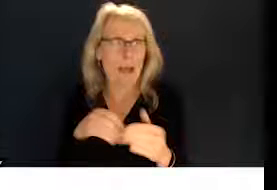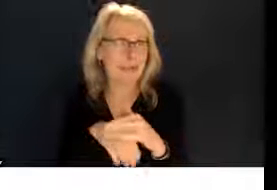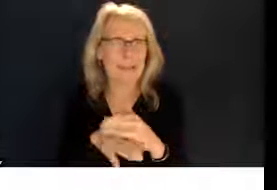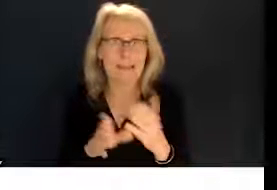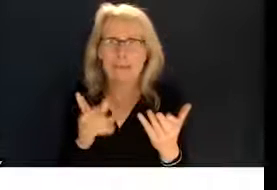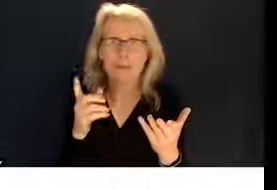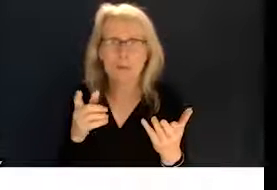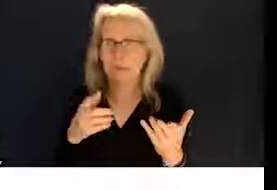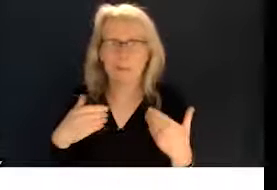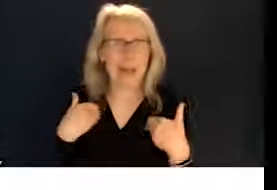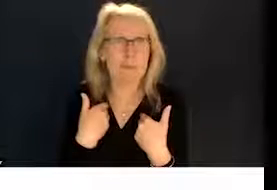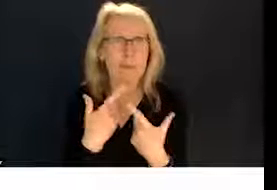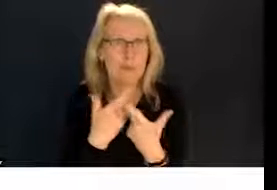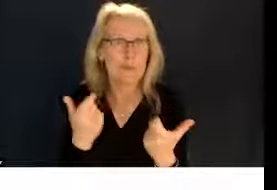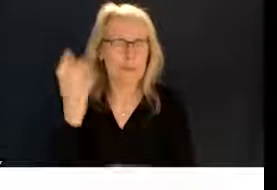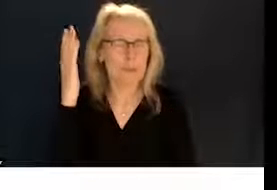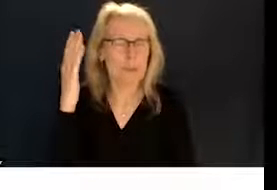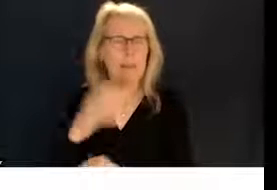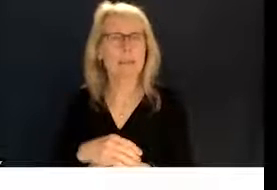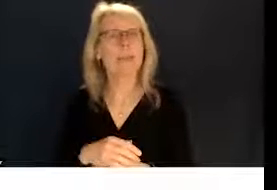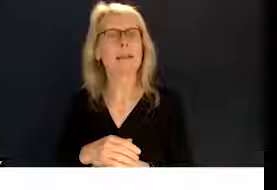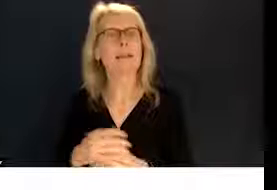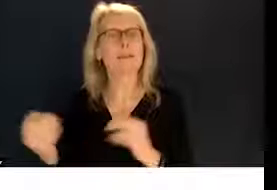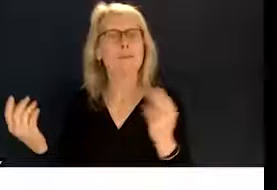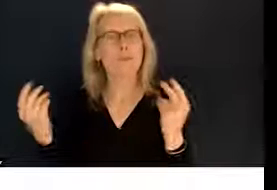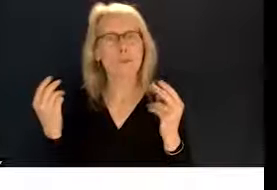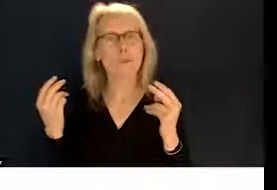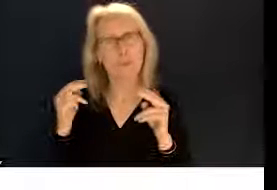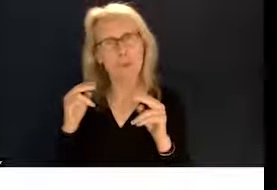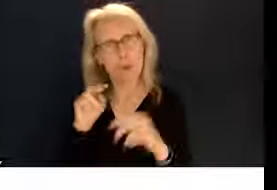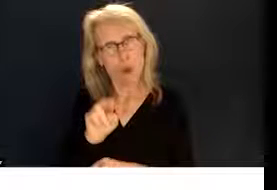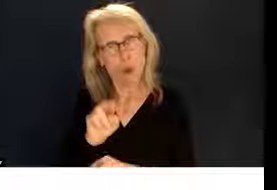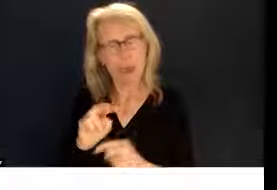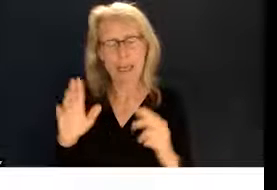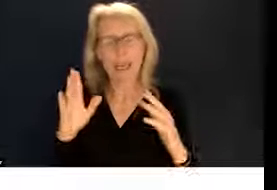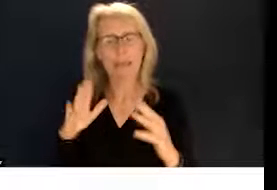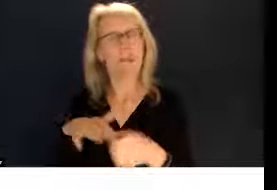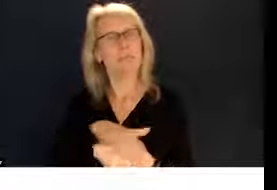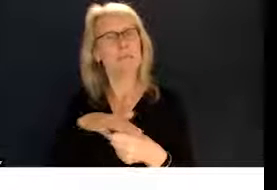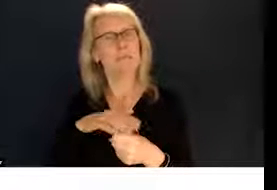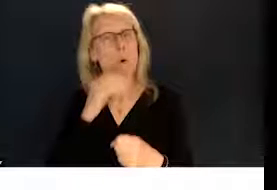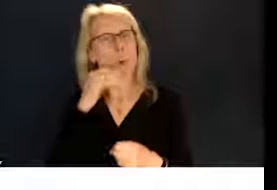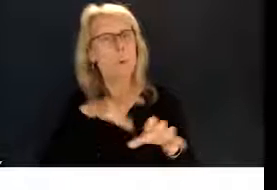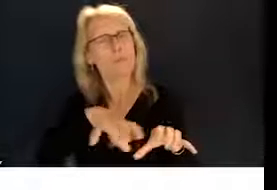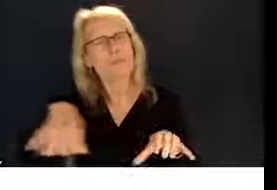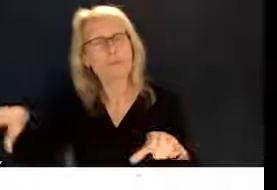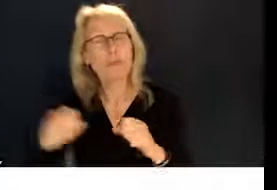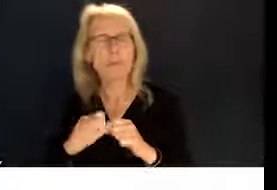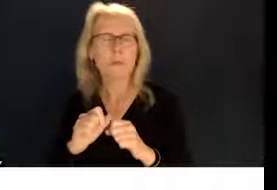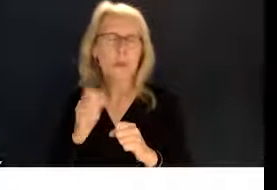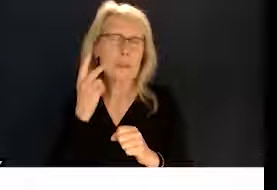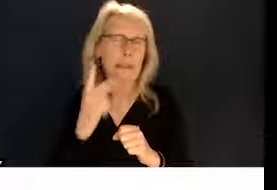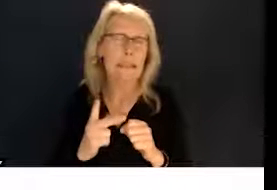And when you look at mostly residential spaces for both flora and fauna, yeah, you see this positive